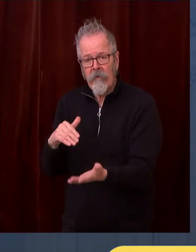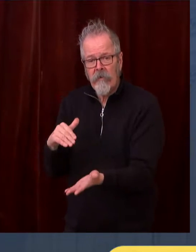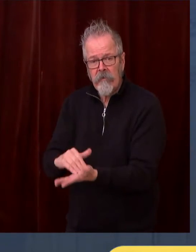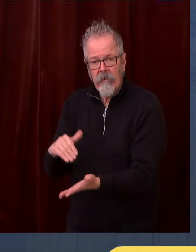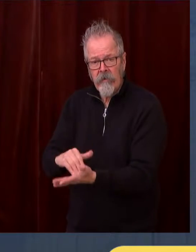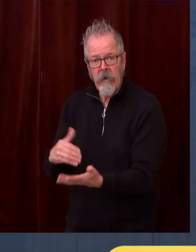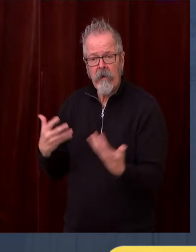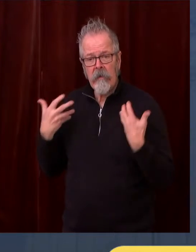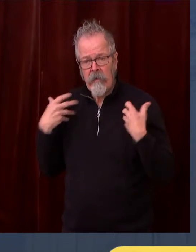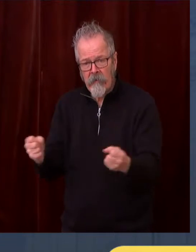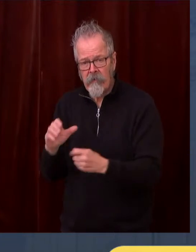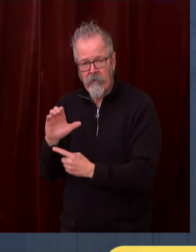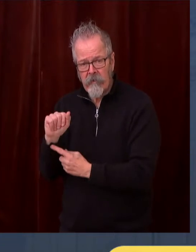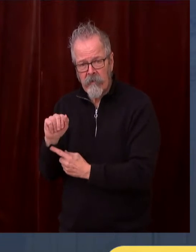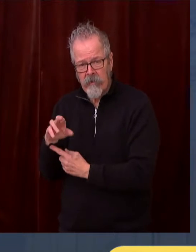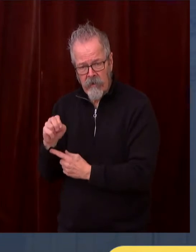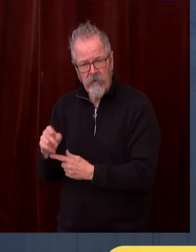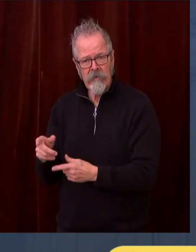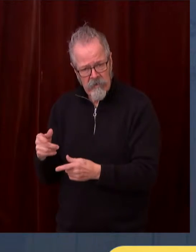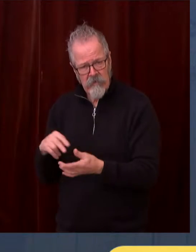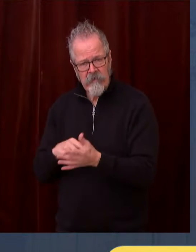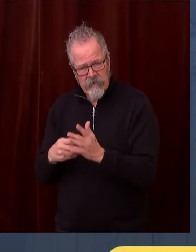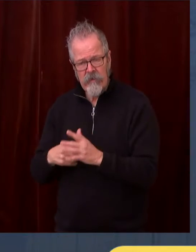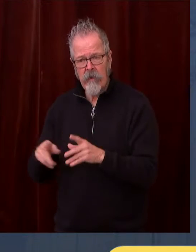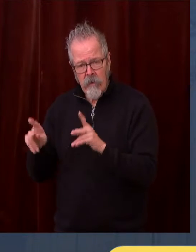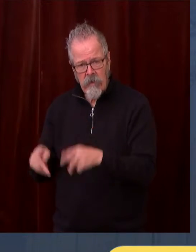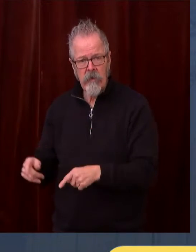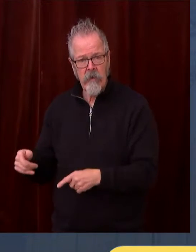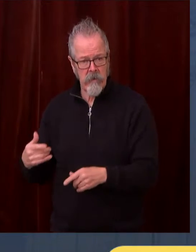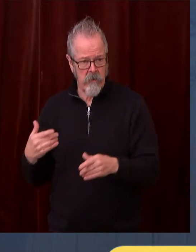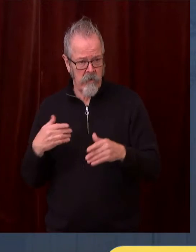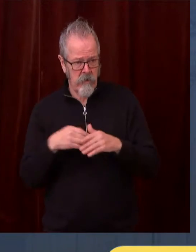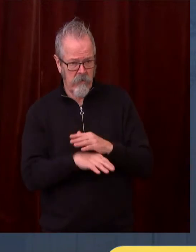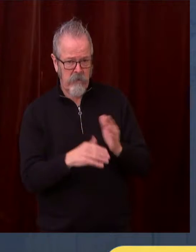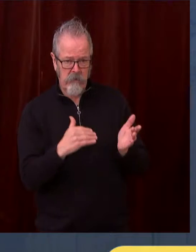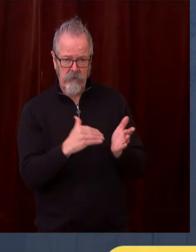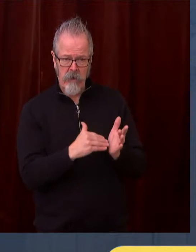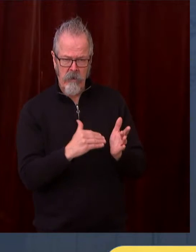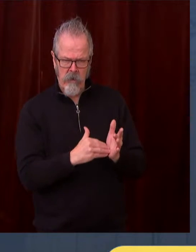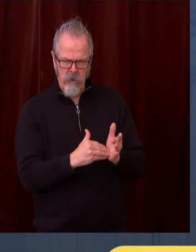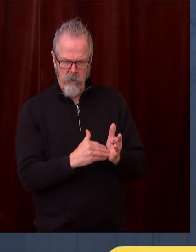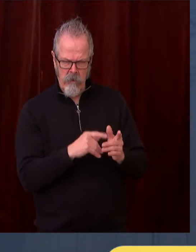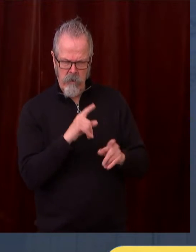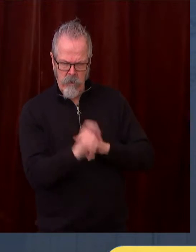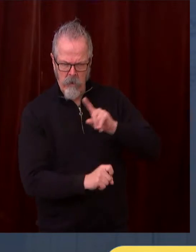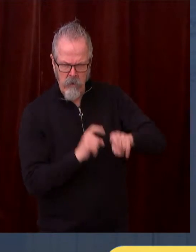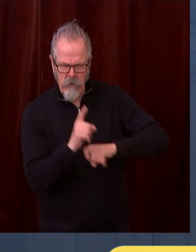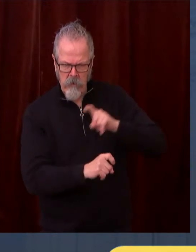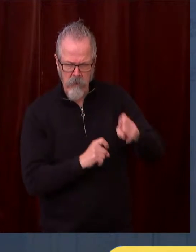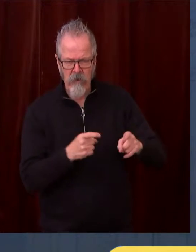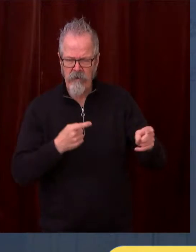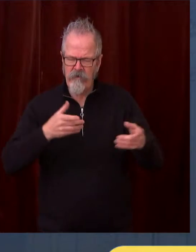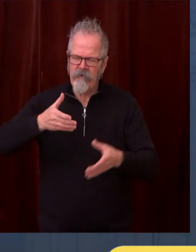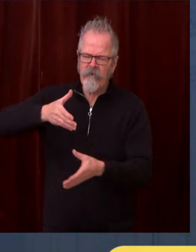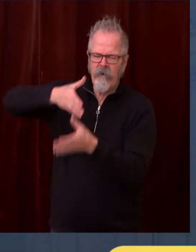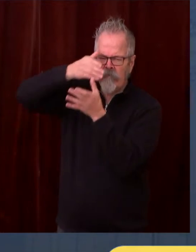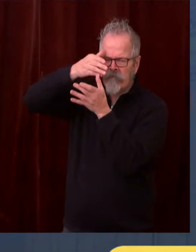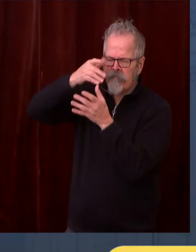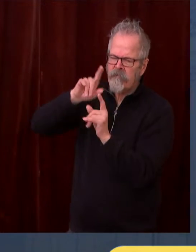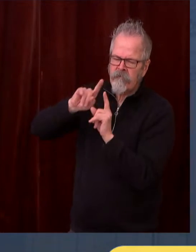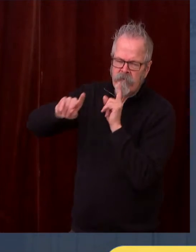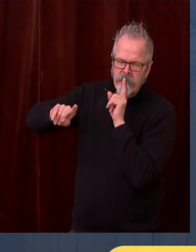prepared and ready for those conversations. Yeah, I would add that one of the reasons our state has been